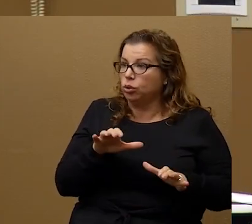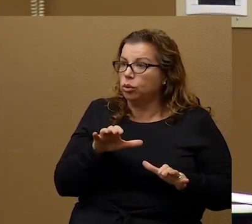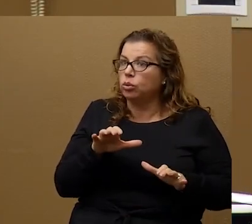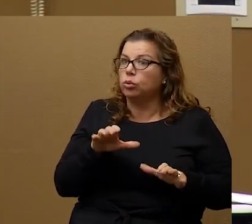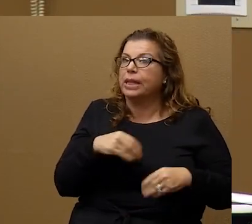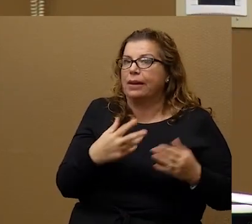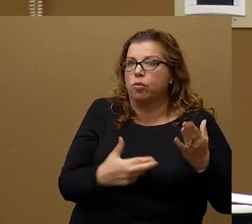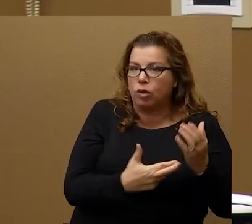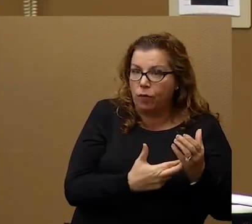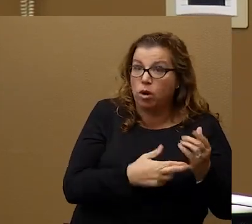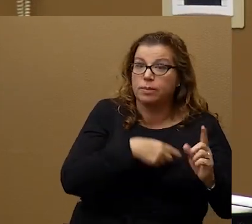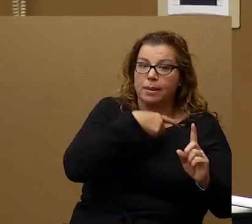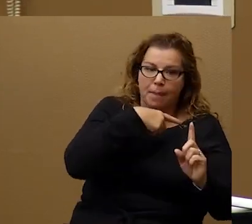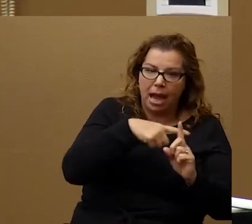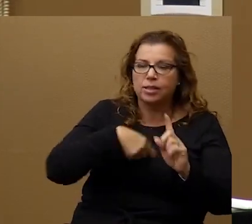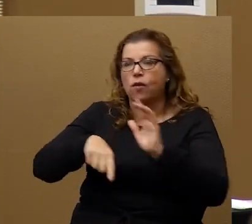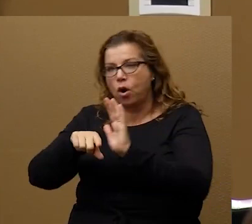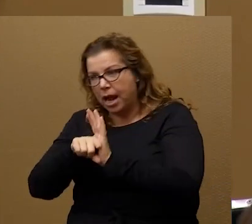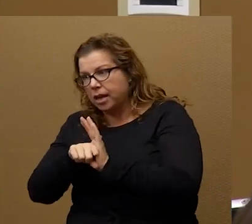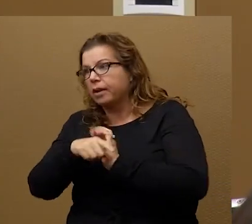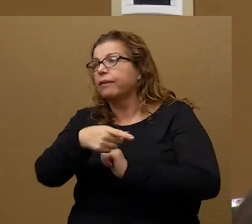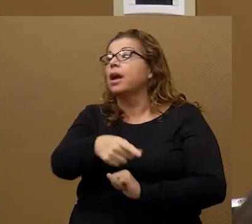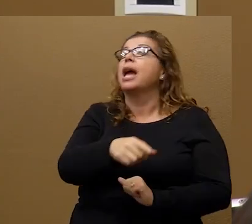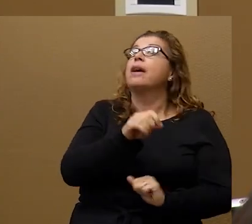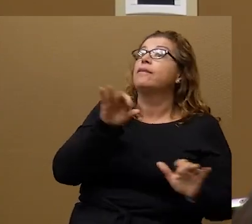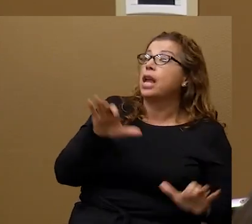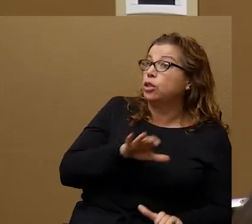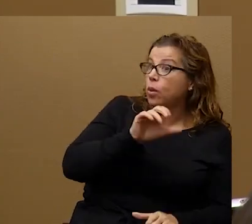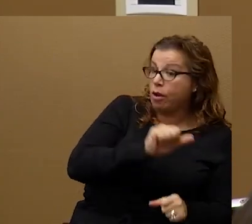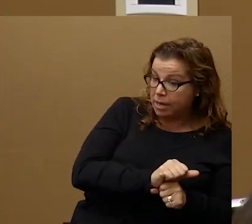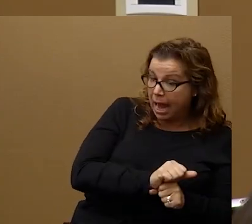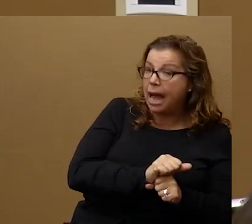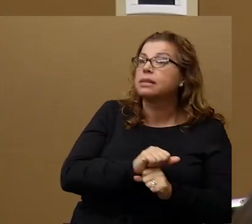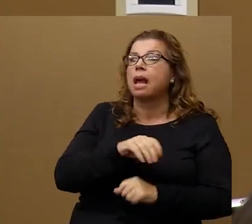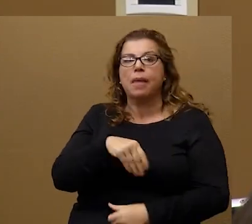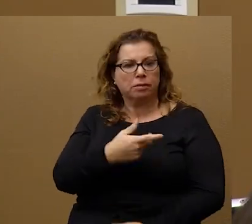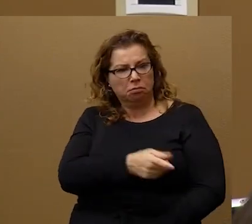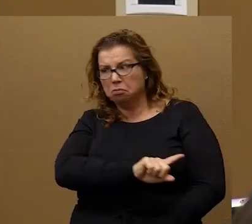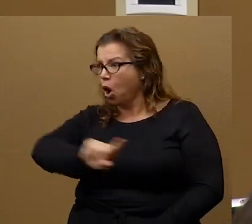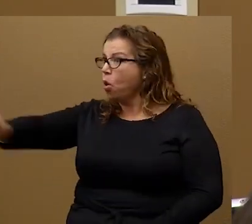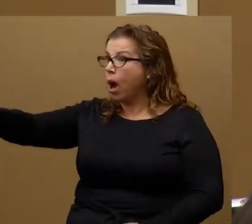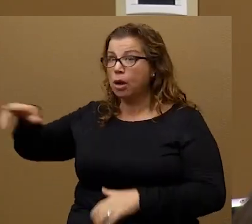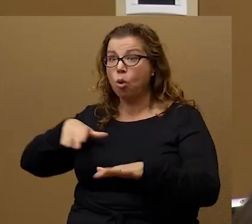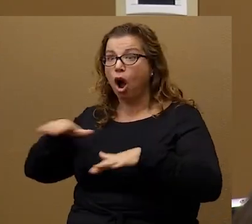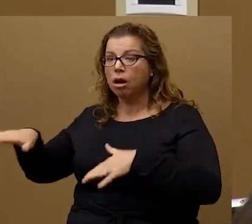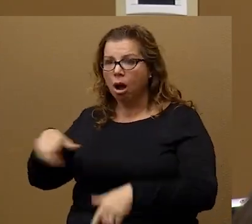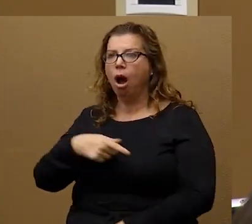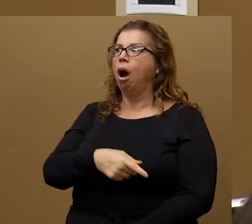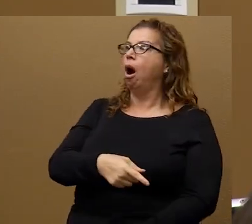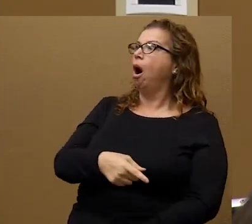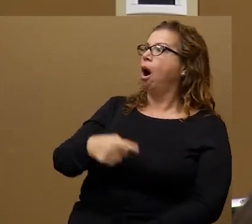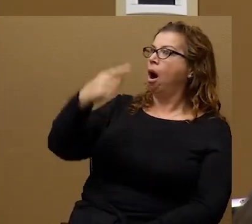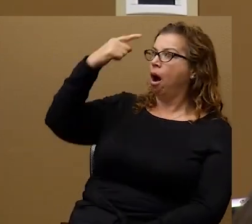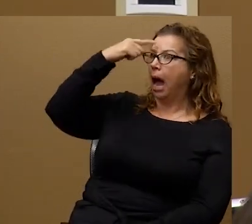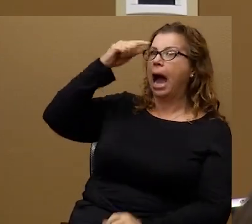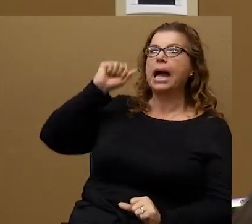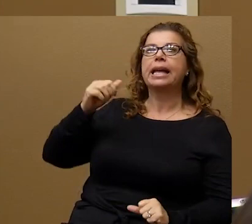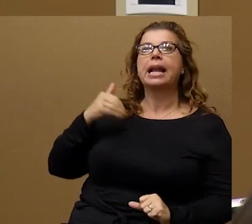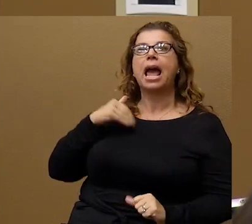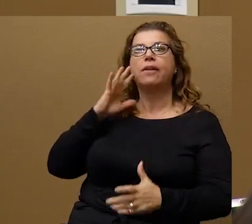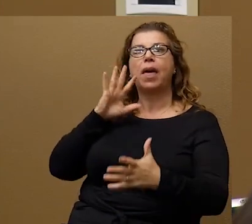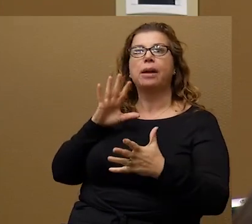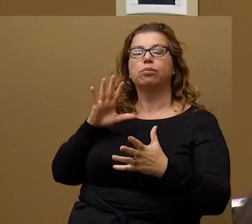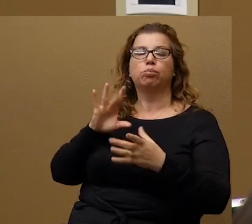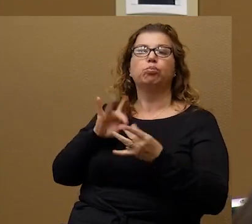get reinforced by taking a walk. I can get reinforced by going and getting a drink of water. So there's different